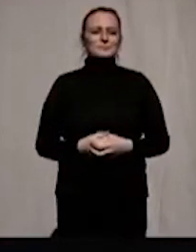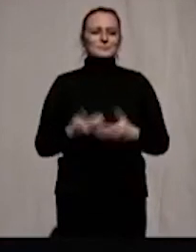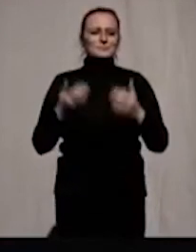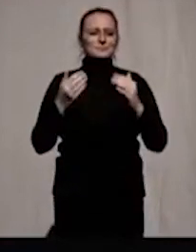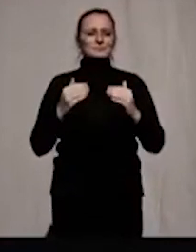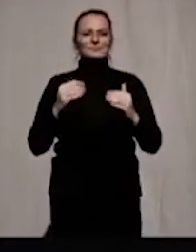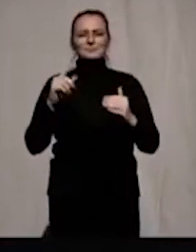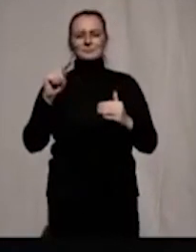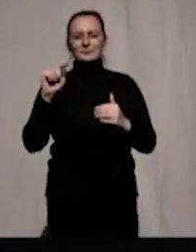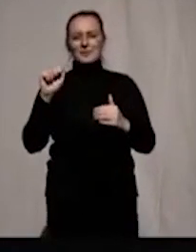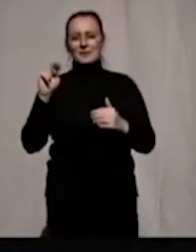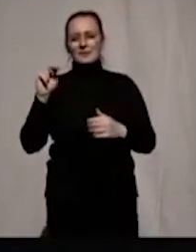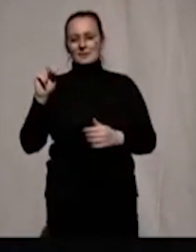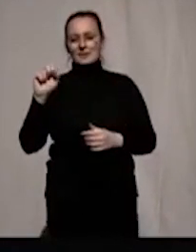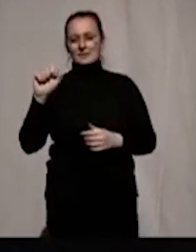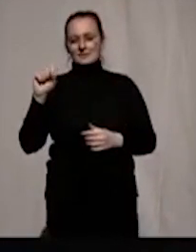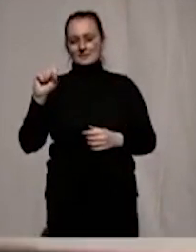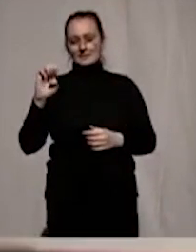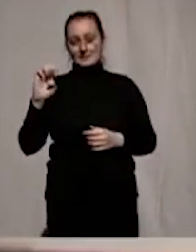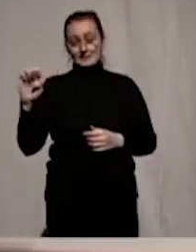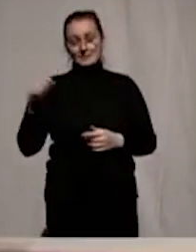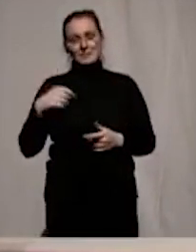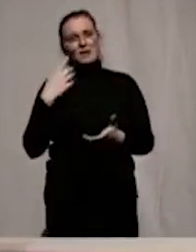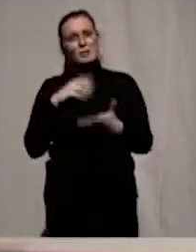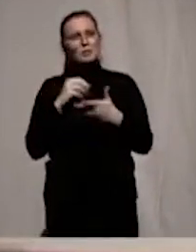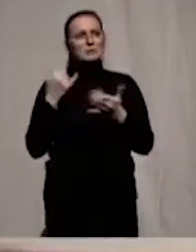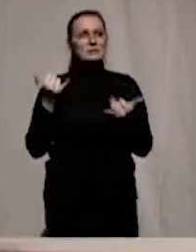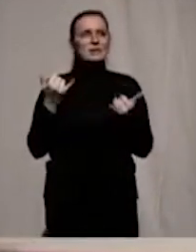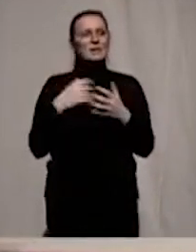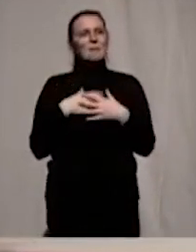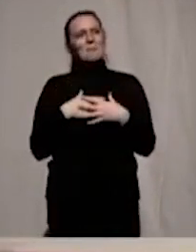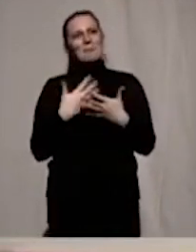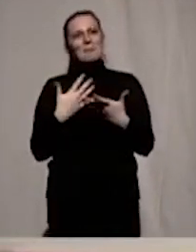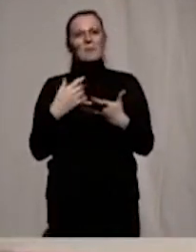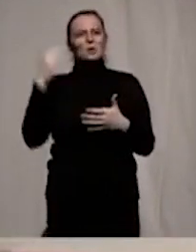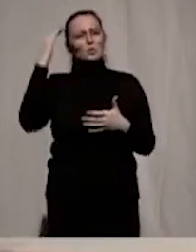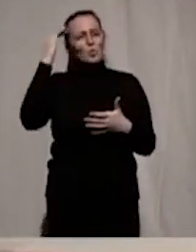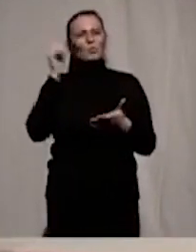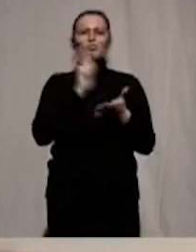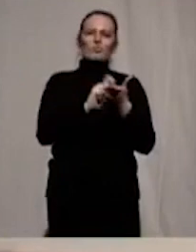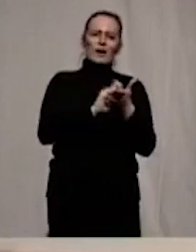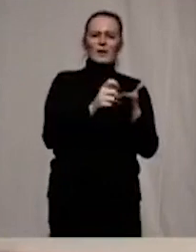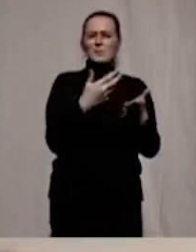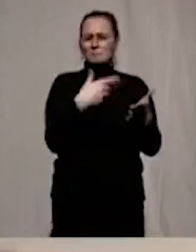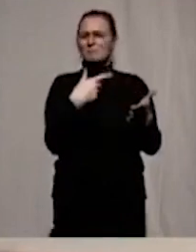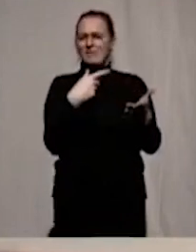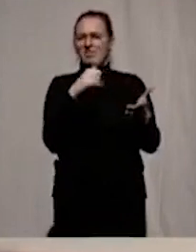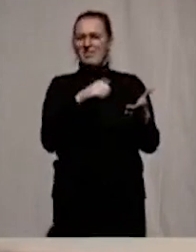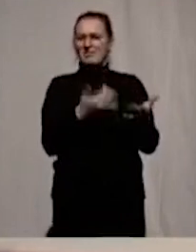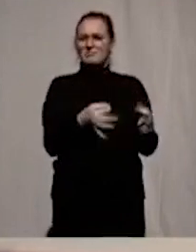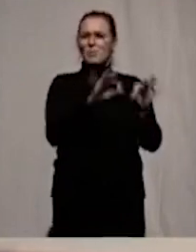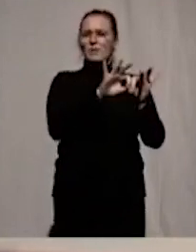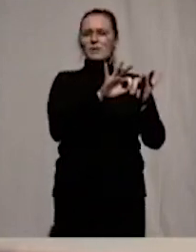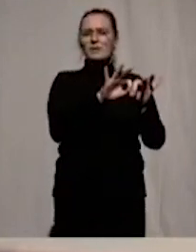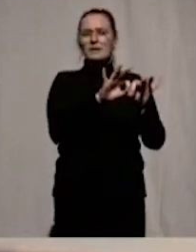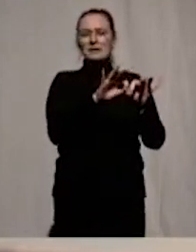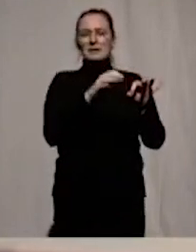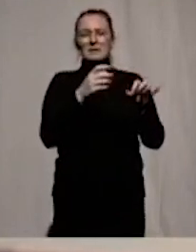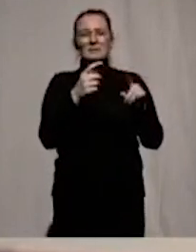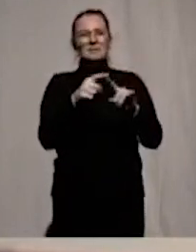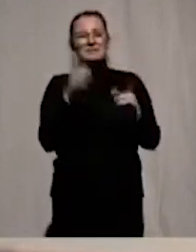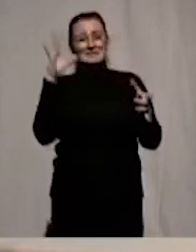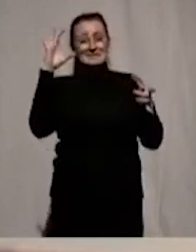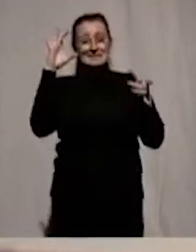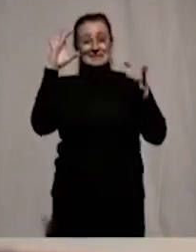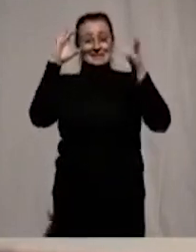like, I knew that writing was an essential part of songwriting, but I hadn't connected that in my brain. Like, I hadn't really